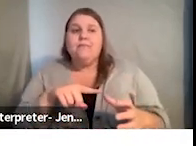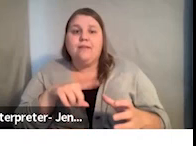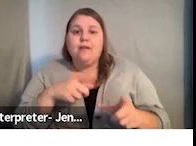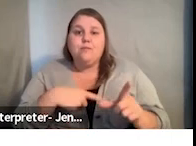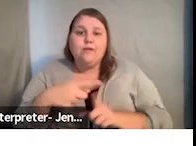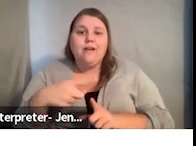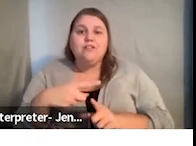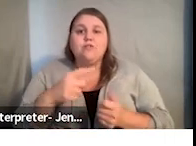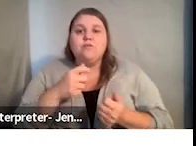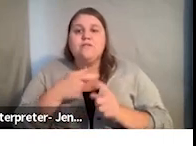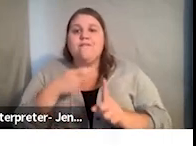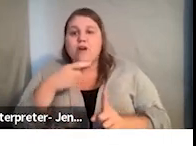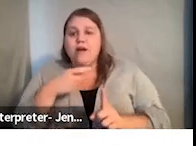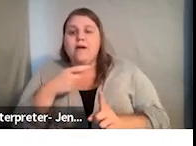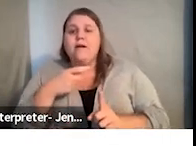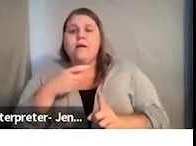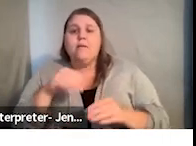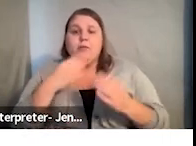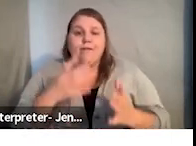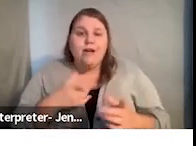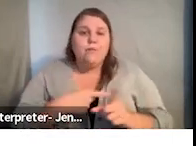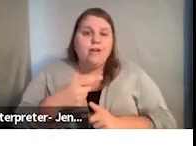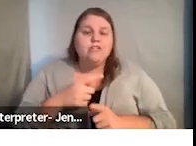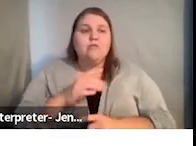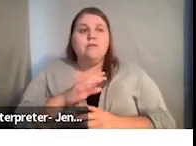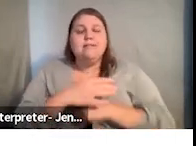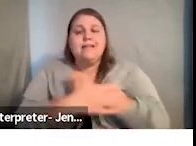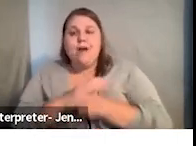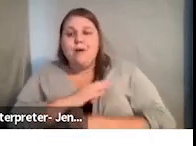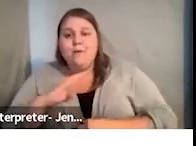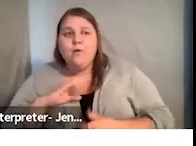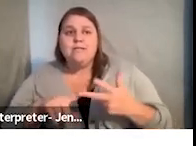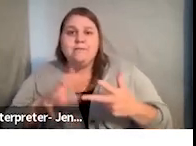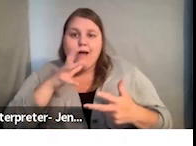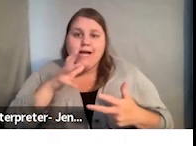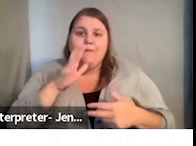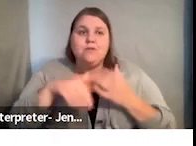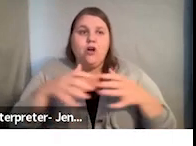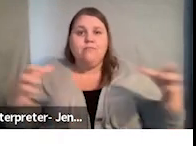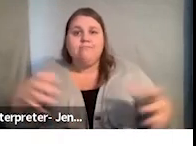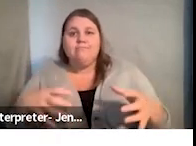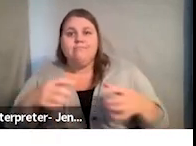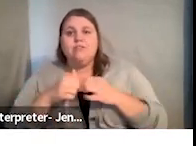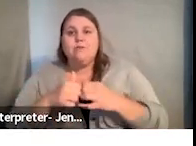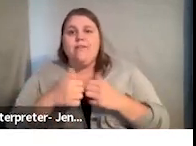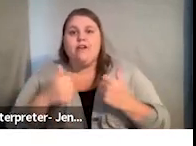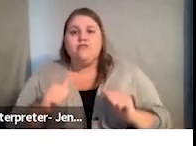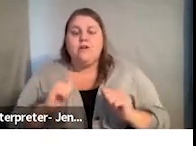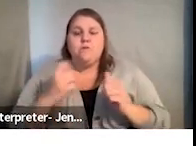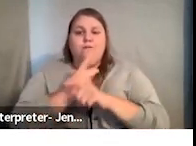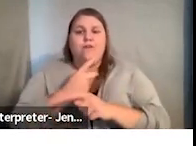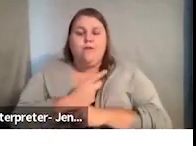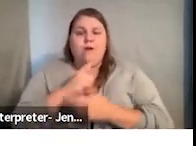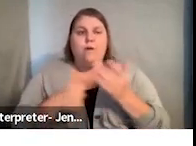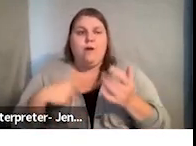professionals from provider professionals, county board. So it was a team of folk kind of pulling together to develop the measure set that we're looking